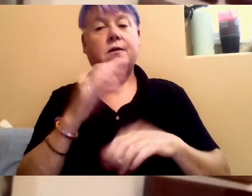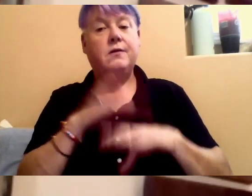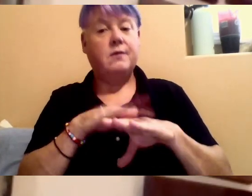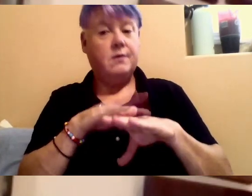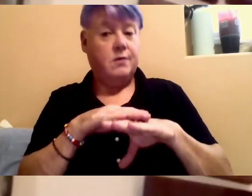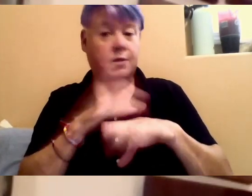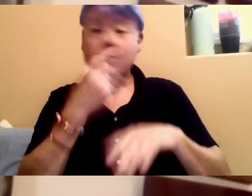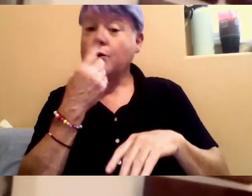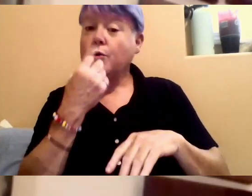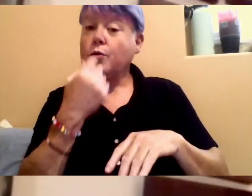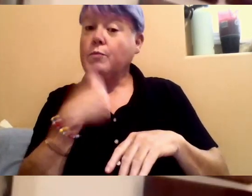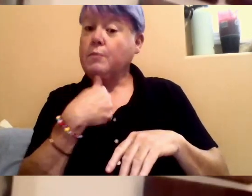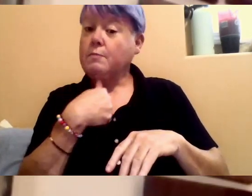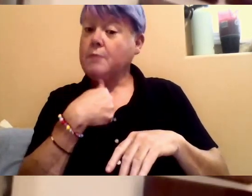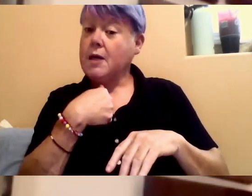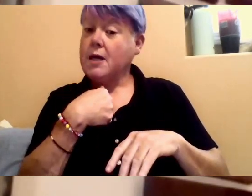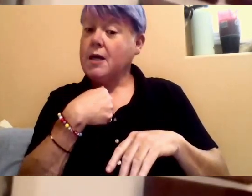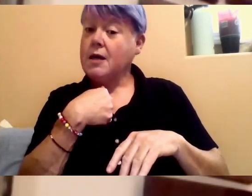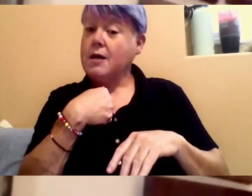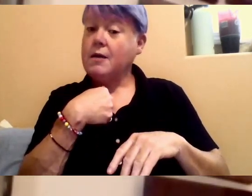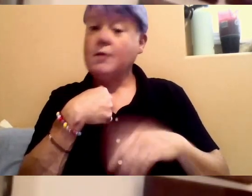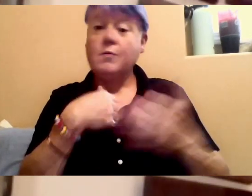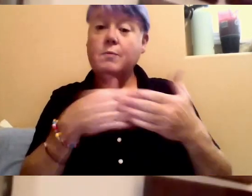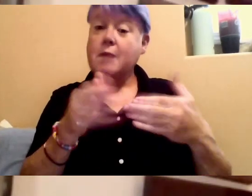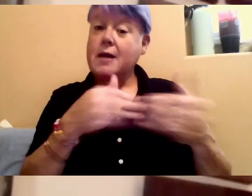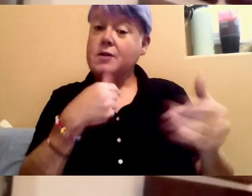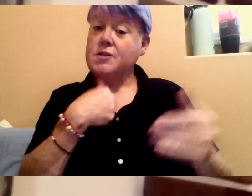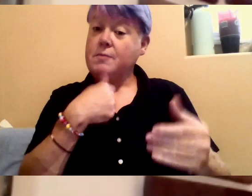who I am and what matters to me.